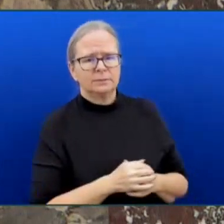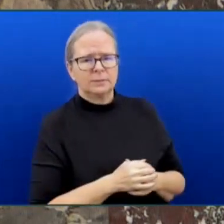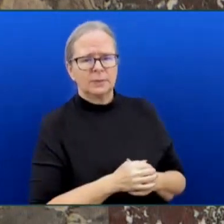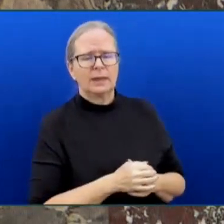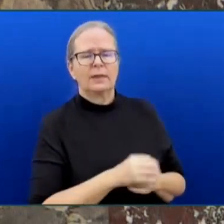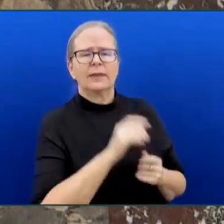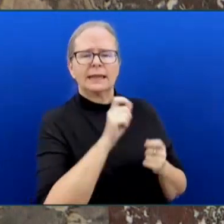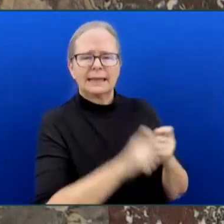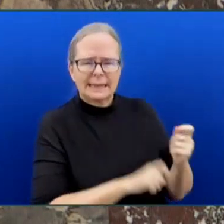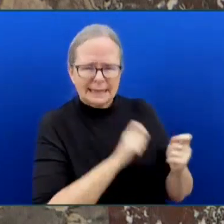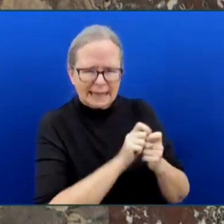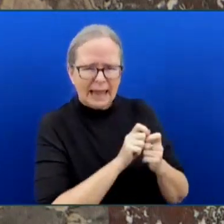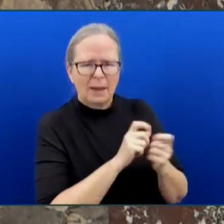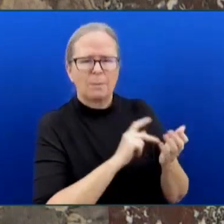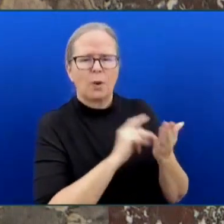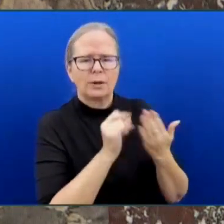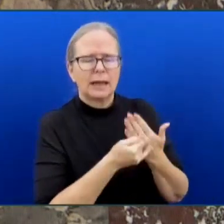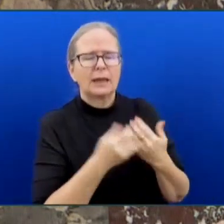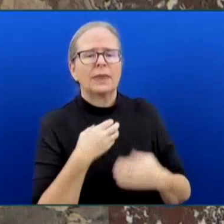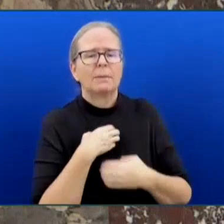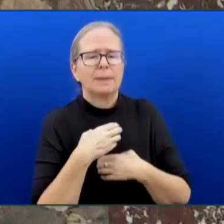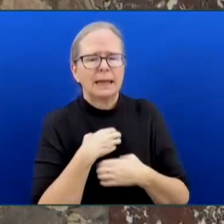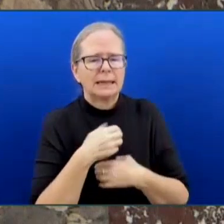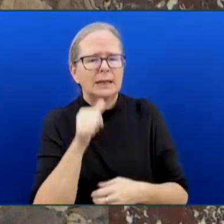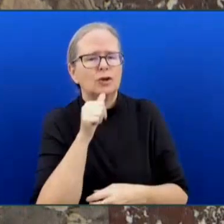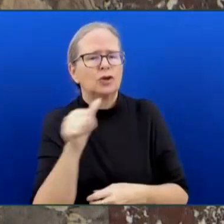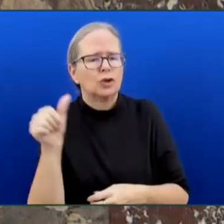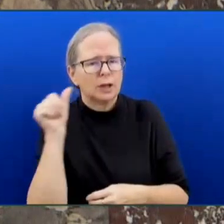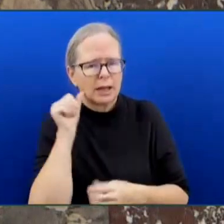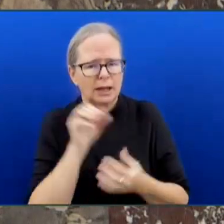our Clean BC plan. How dare you?